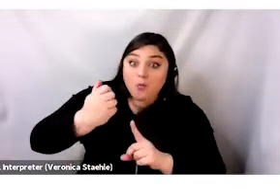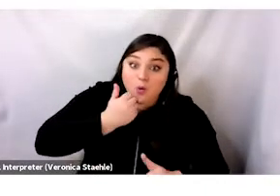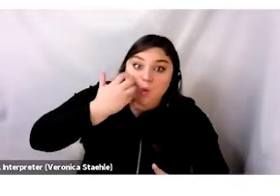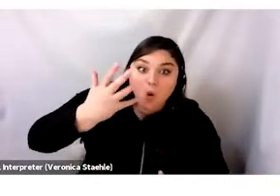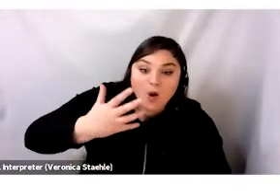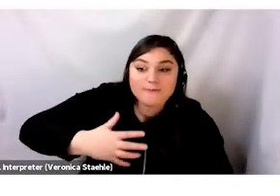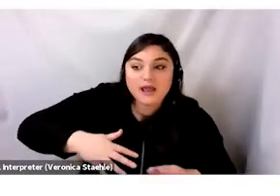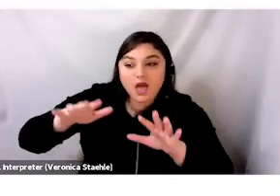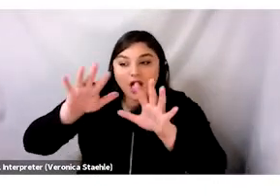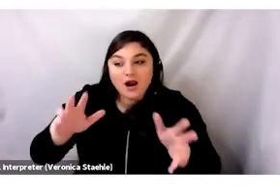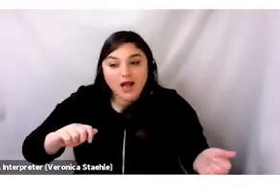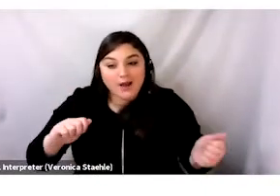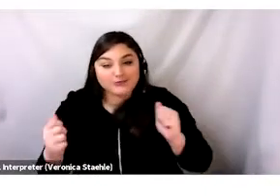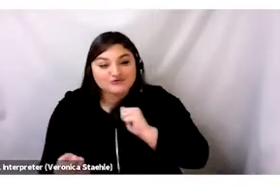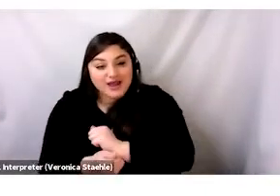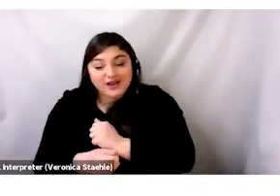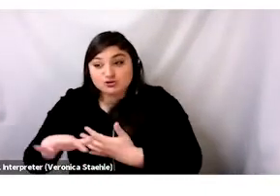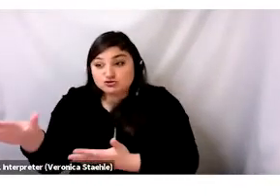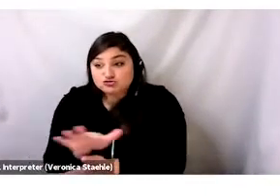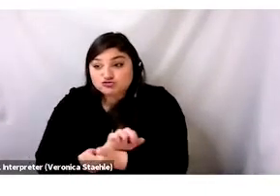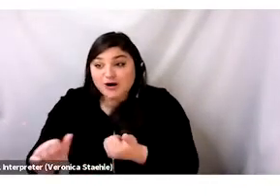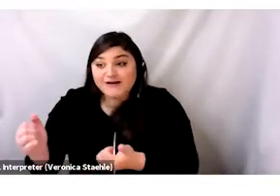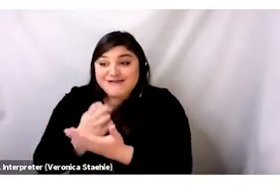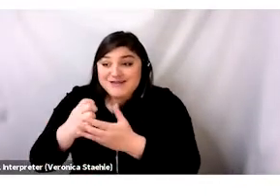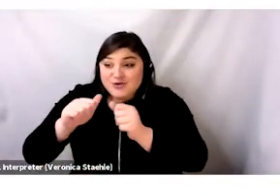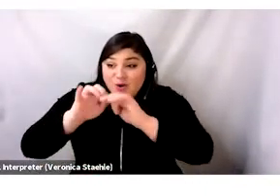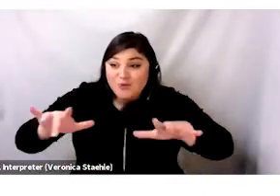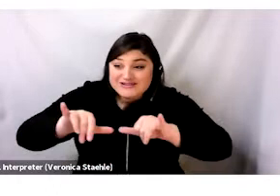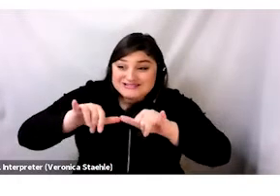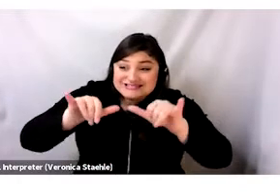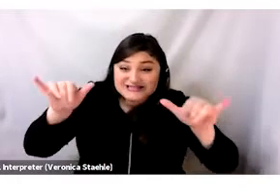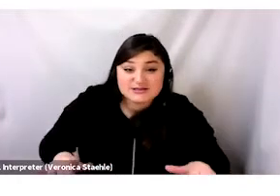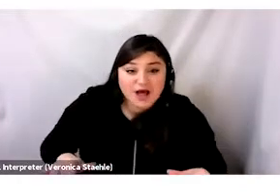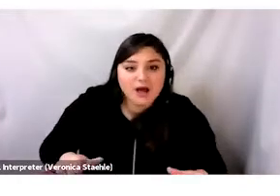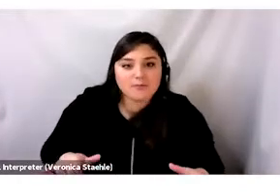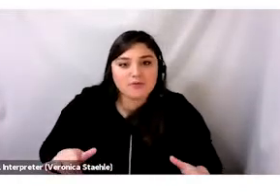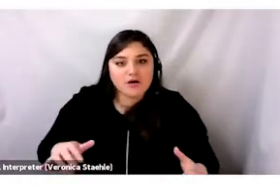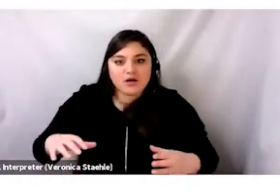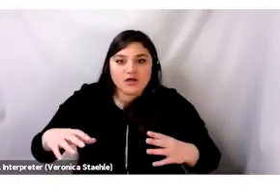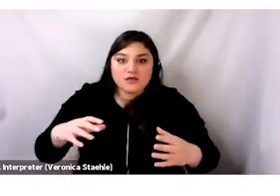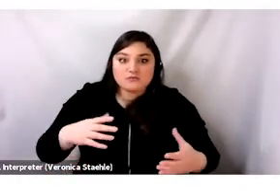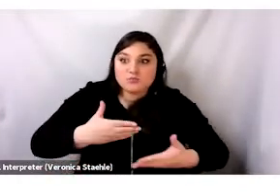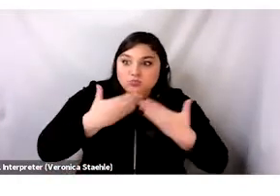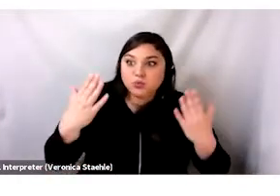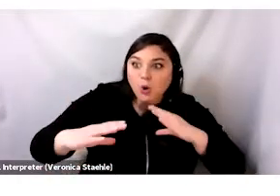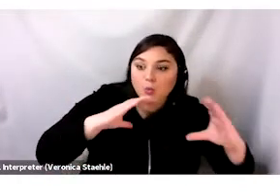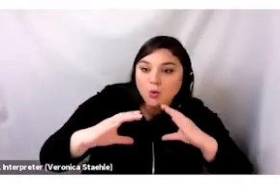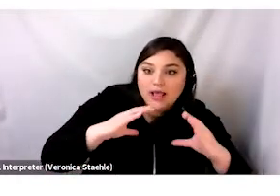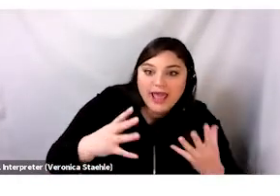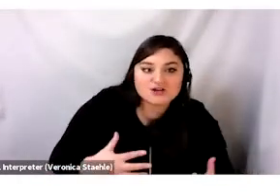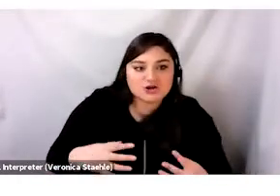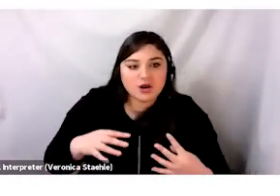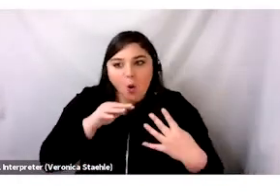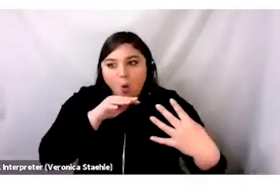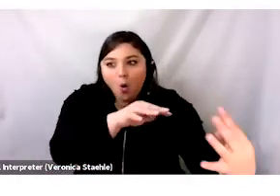ecosystem, the lack of communication, war, conflict, suicide, divorce. As